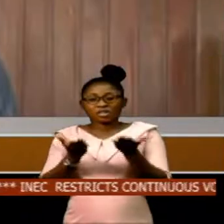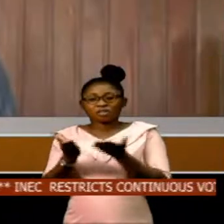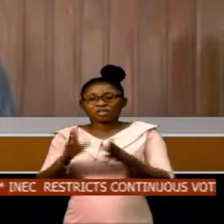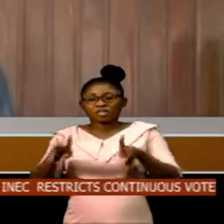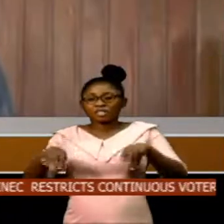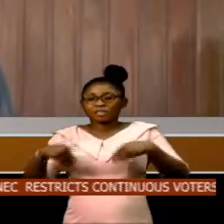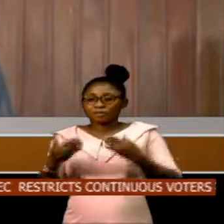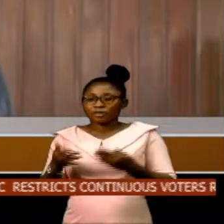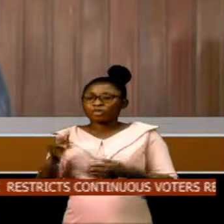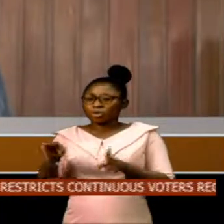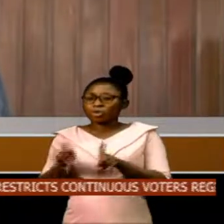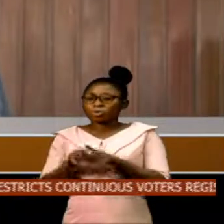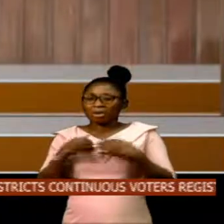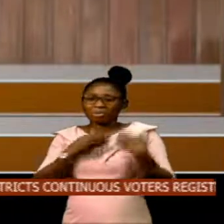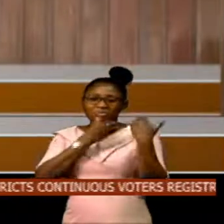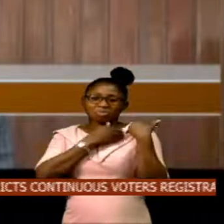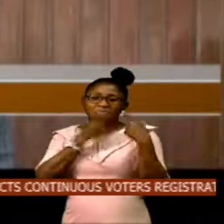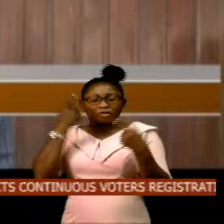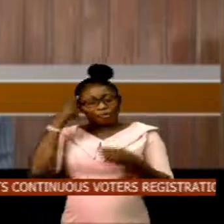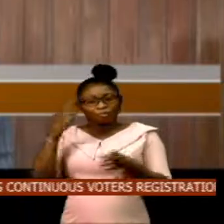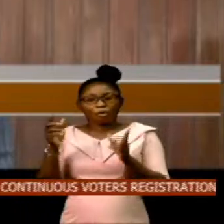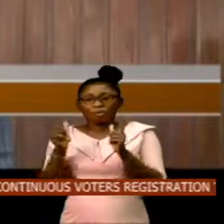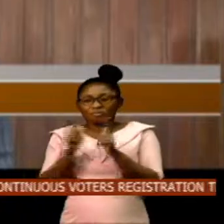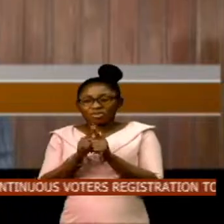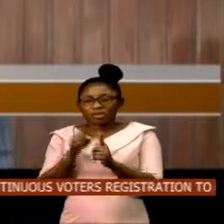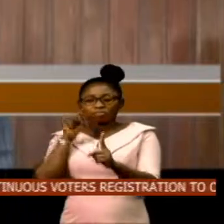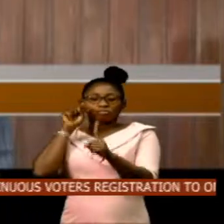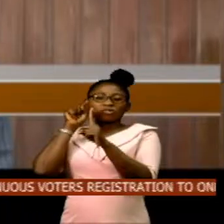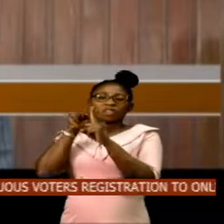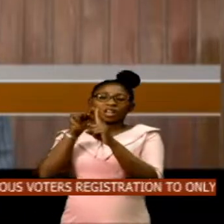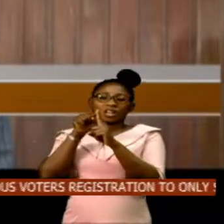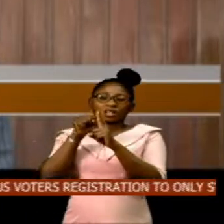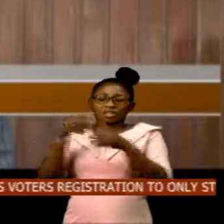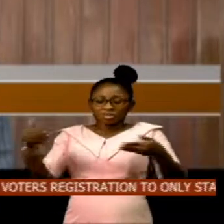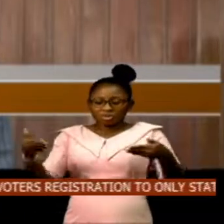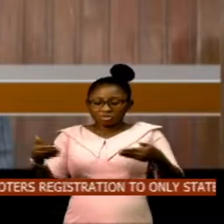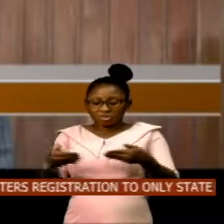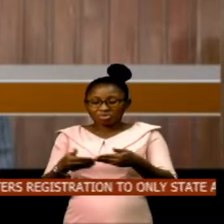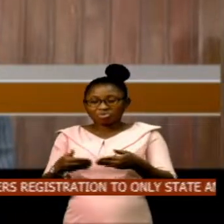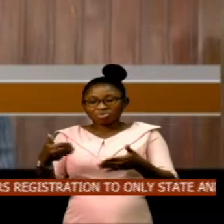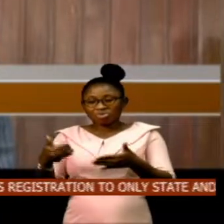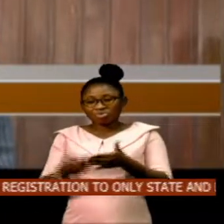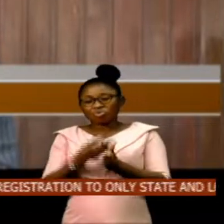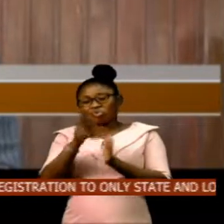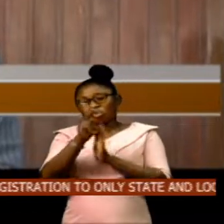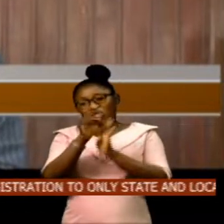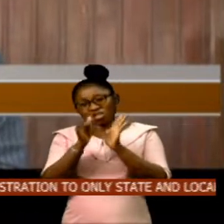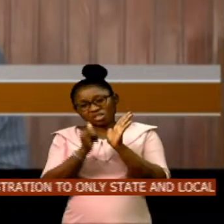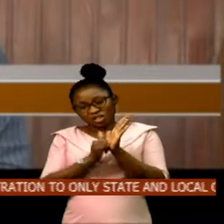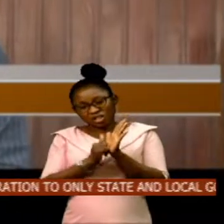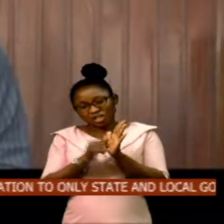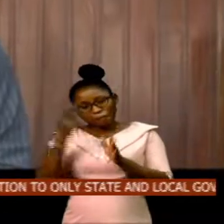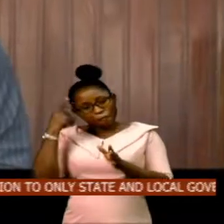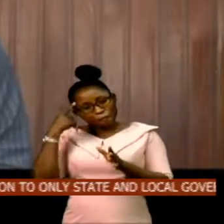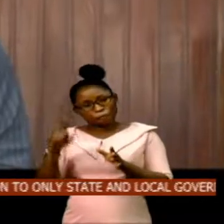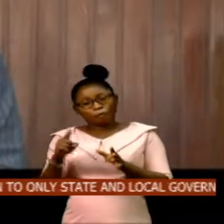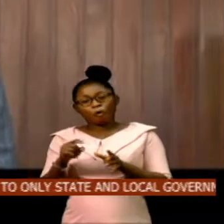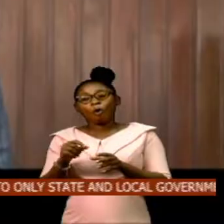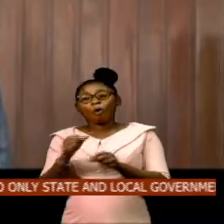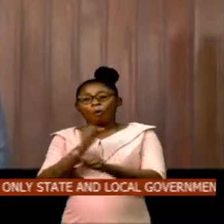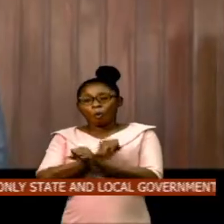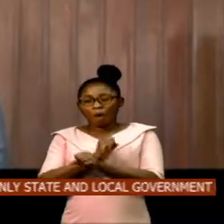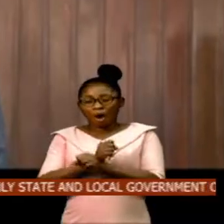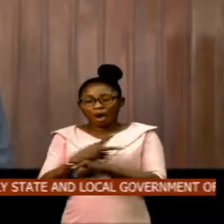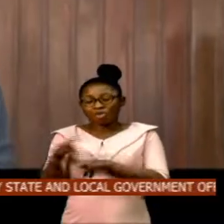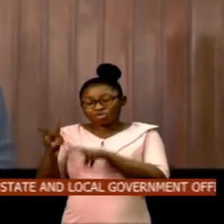delivery. They also have the responsibility for meeting targets, introducing broad policy measures for seamless